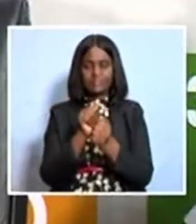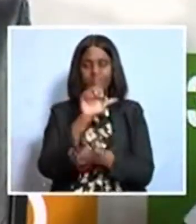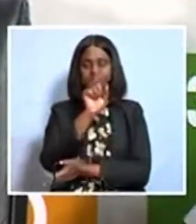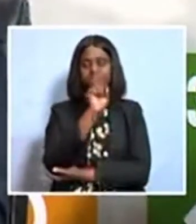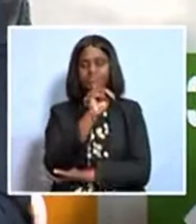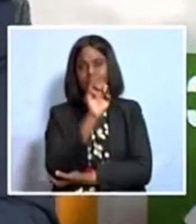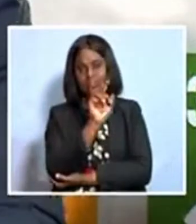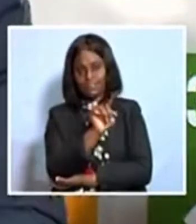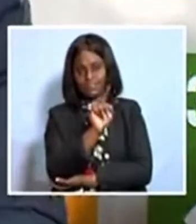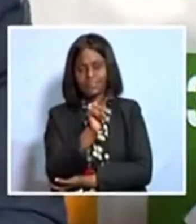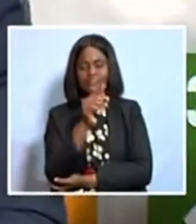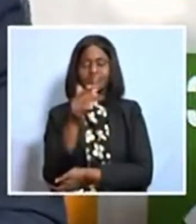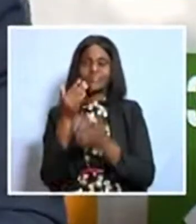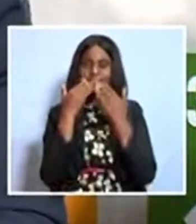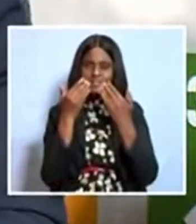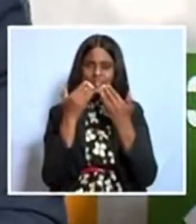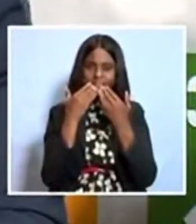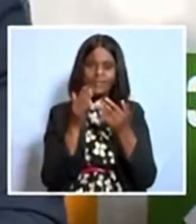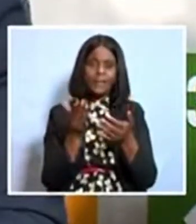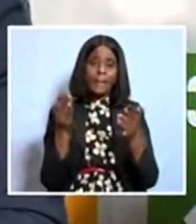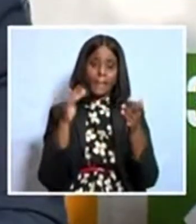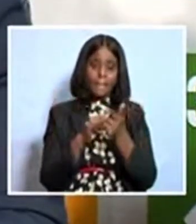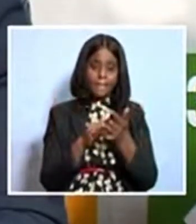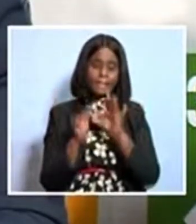Yeah. And then